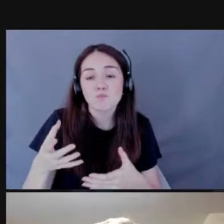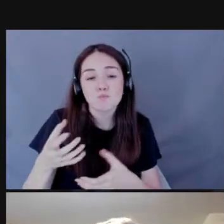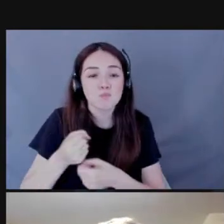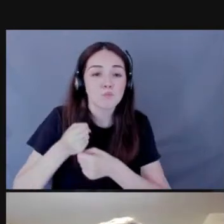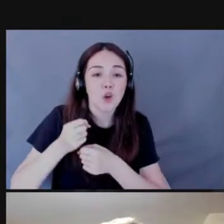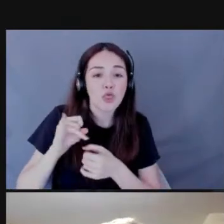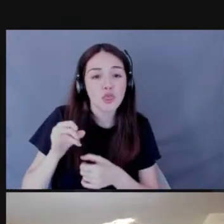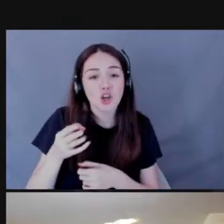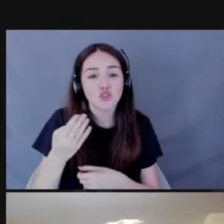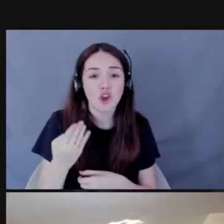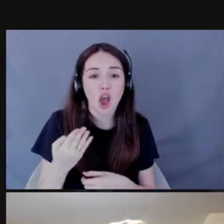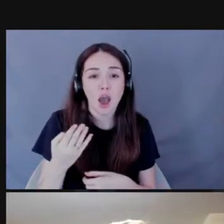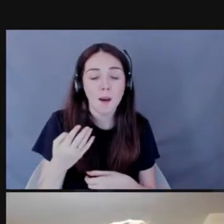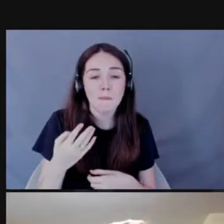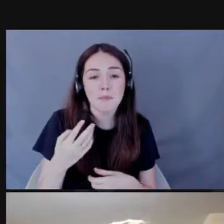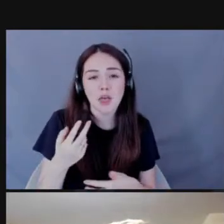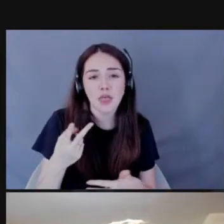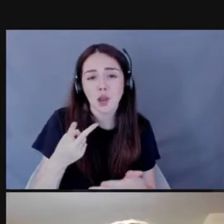kind of runners up.